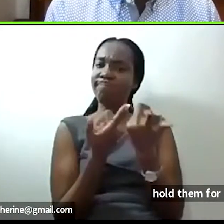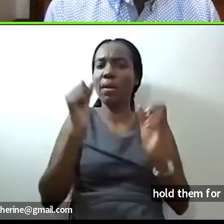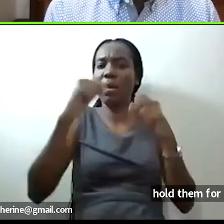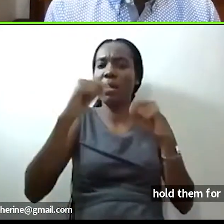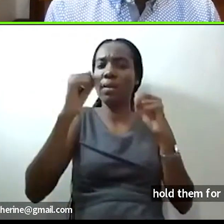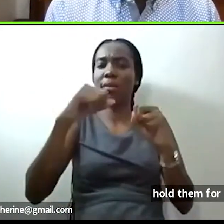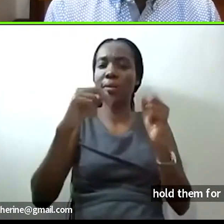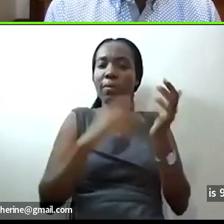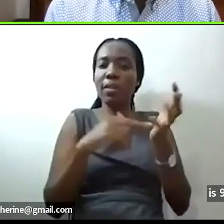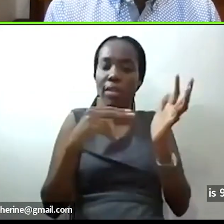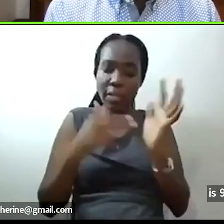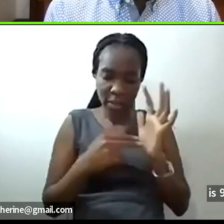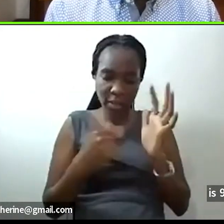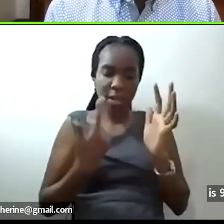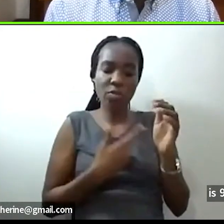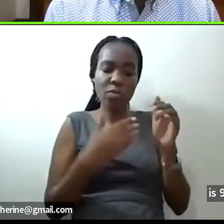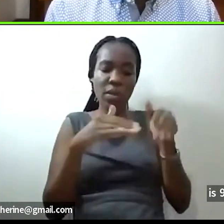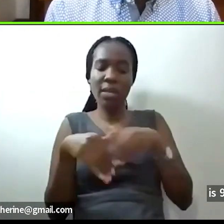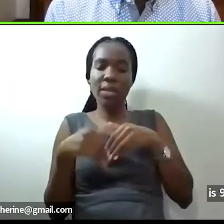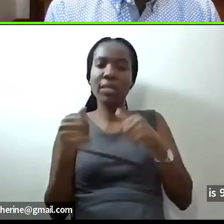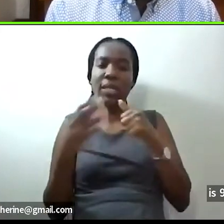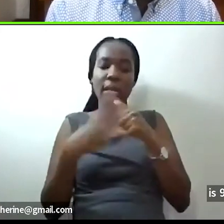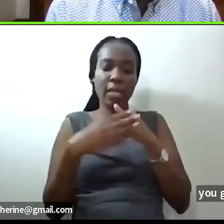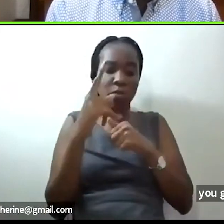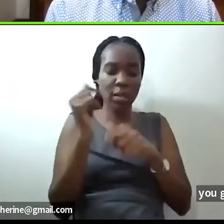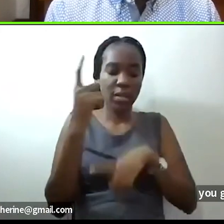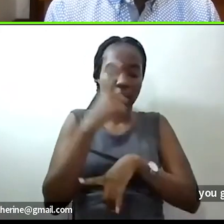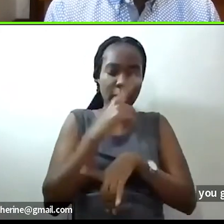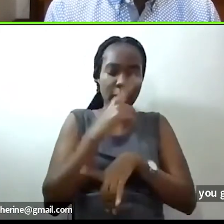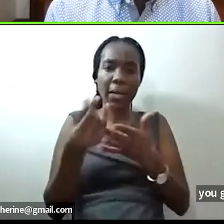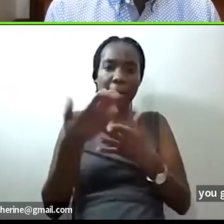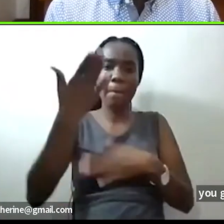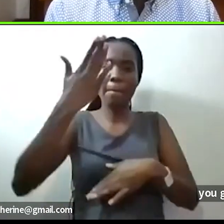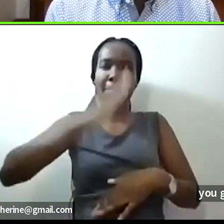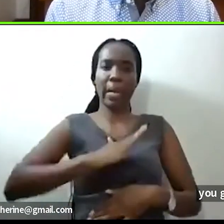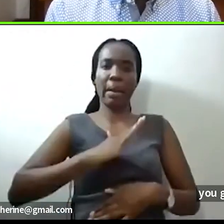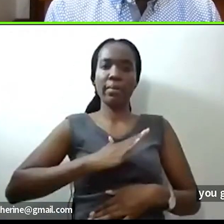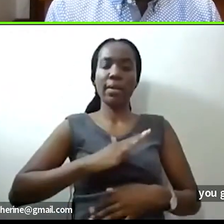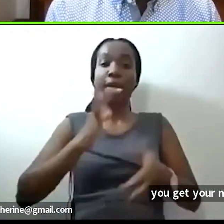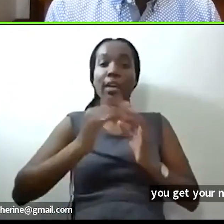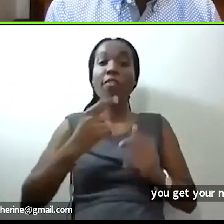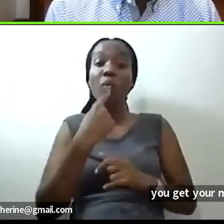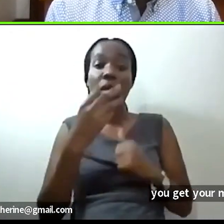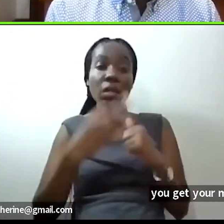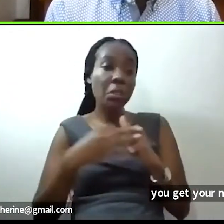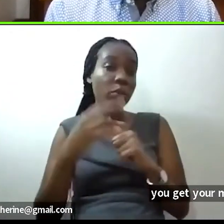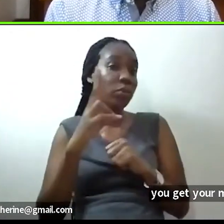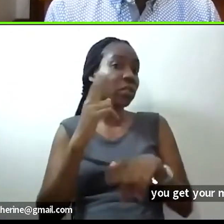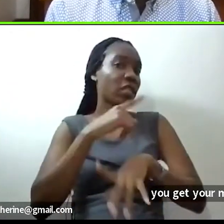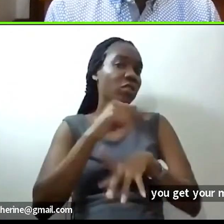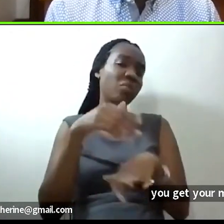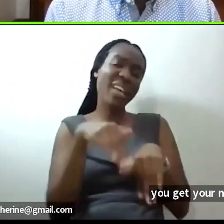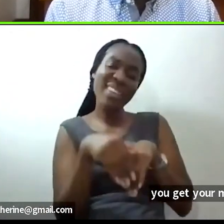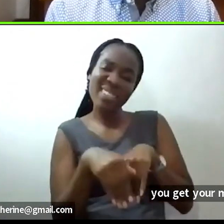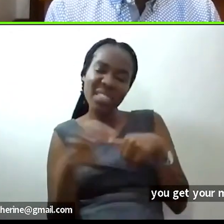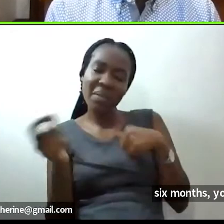get your money back. If it is 182 days, you wait for 6 months, you get your money back. If it is 364 days, you